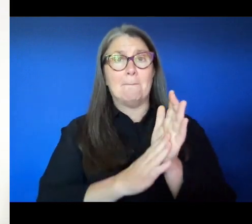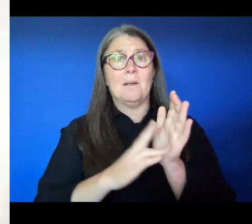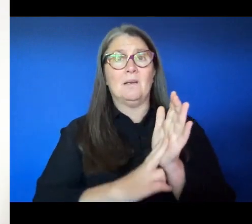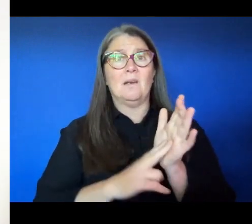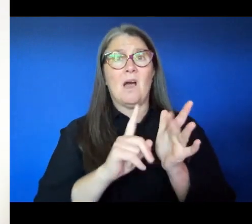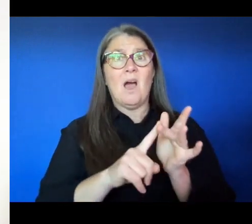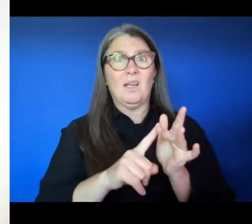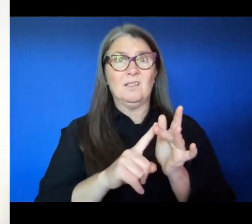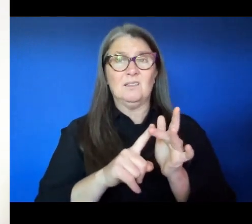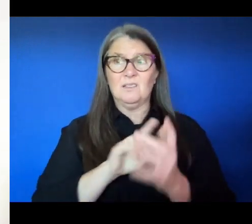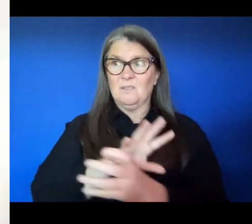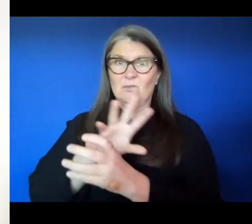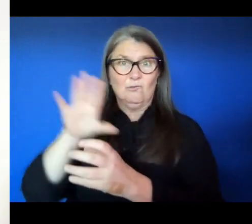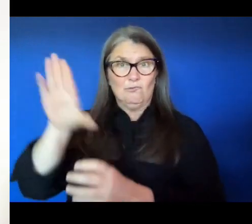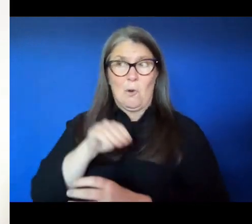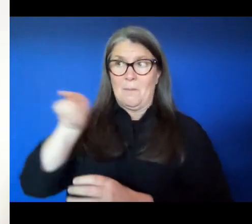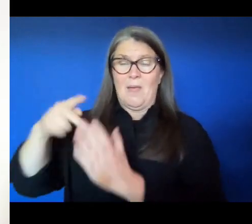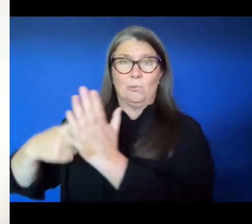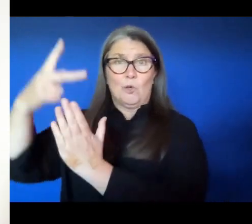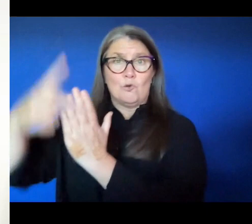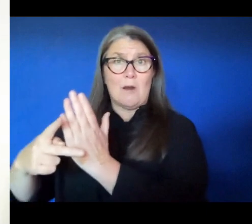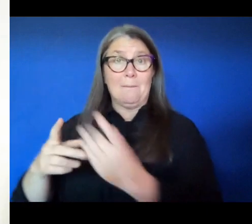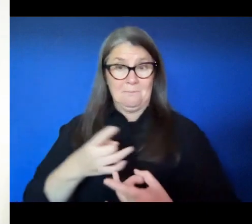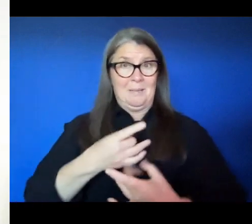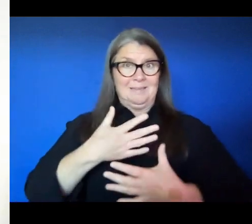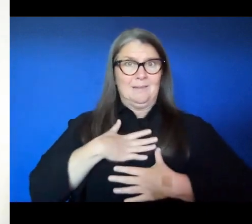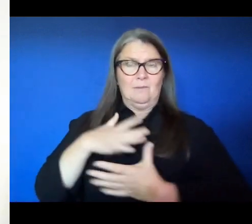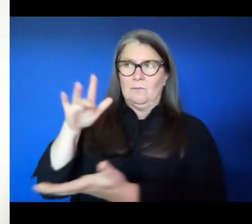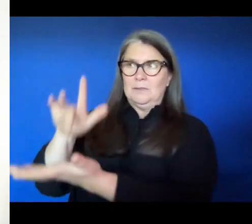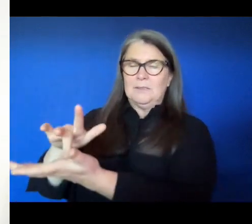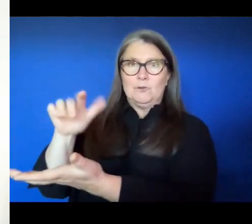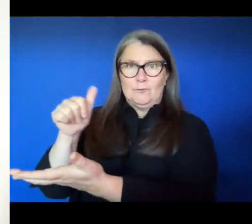having experience with that program, we've had a lot of,